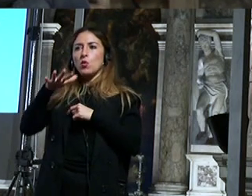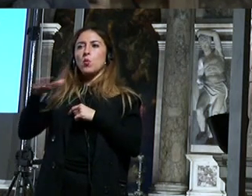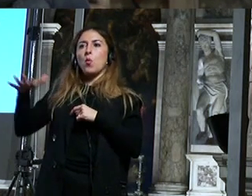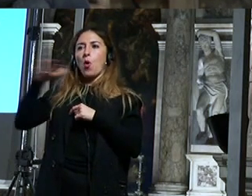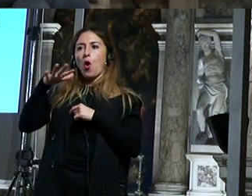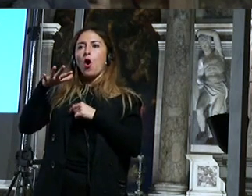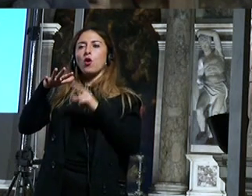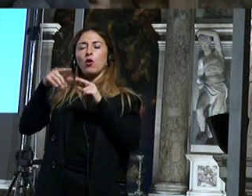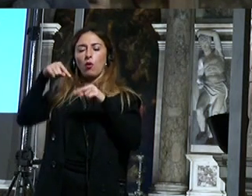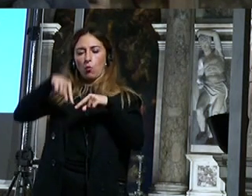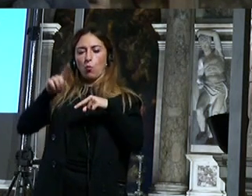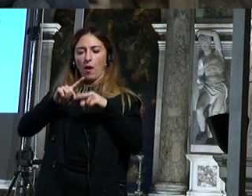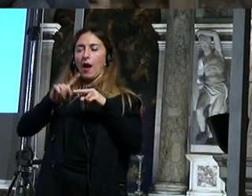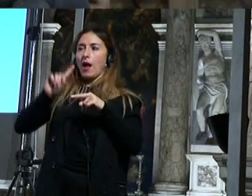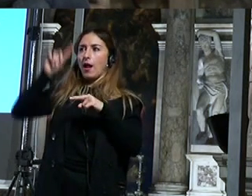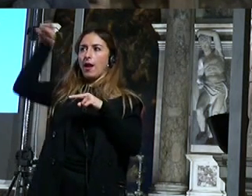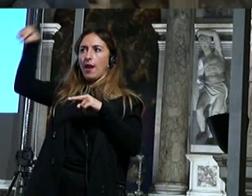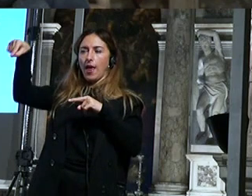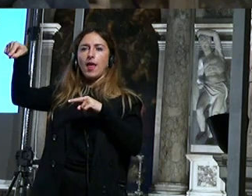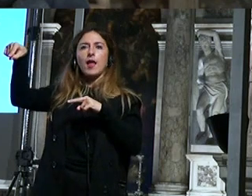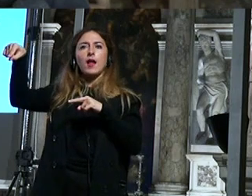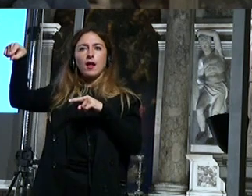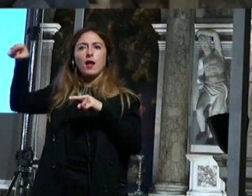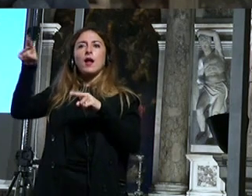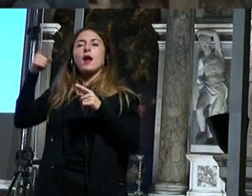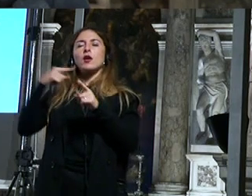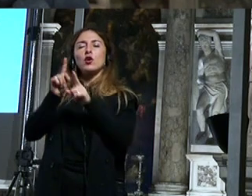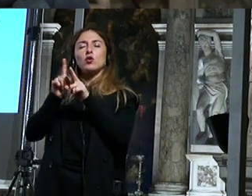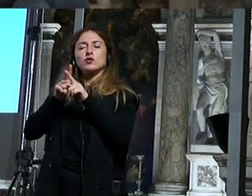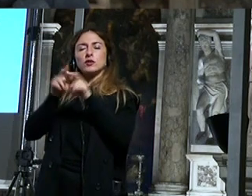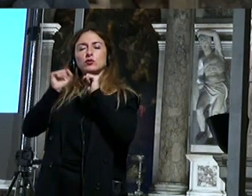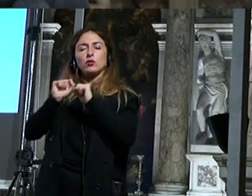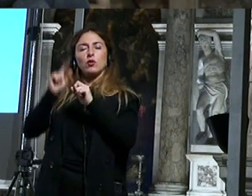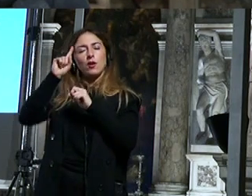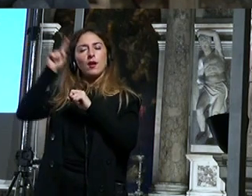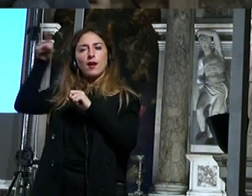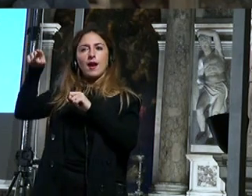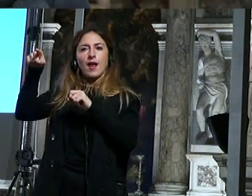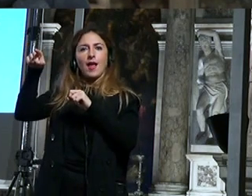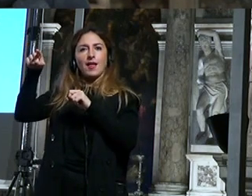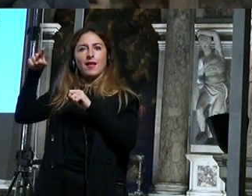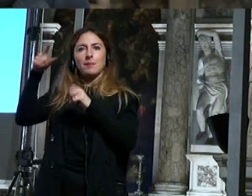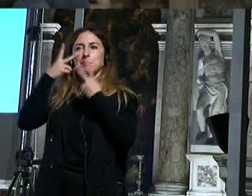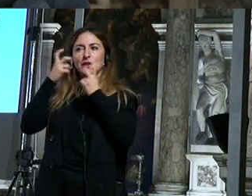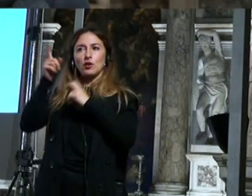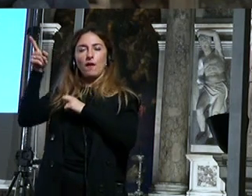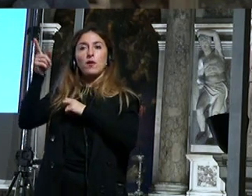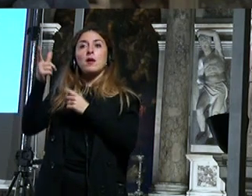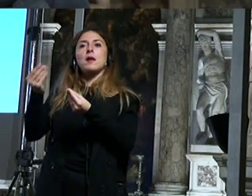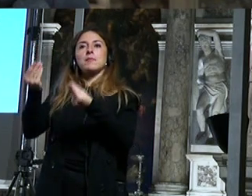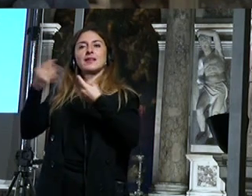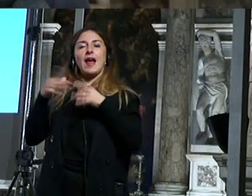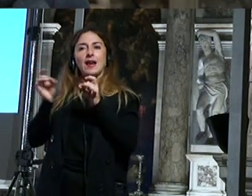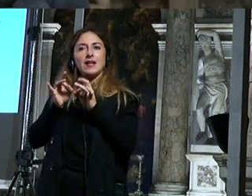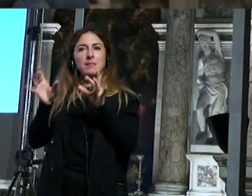both freedom, because it's like, you know, when we're writing and when we're reading,